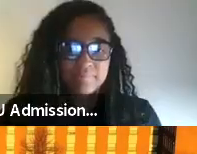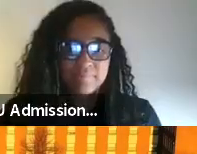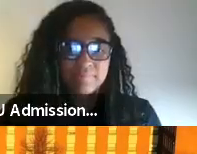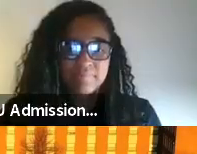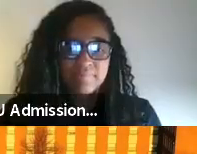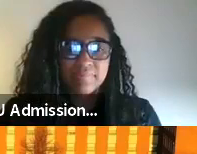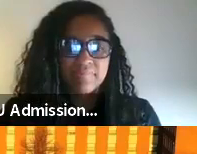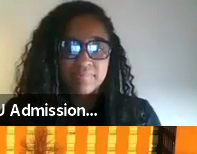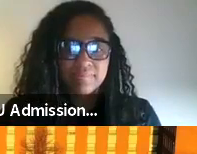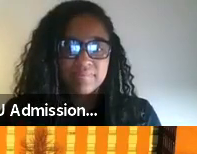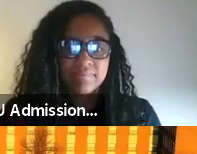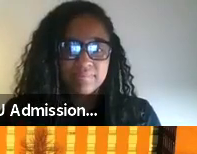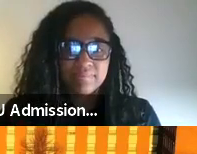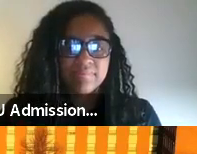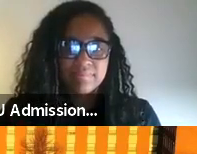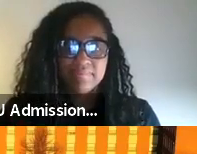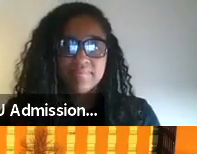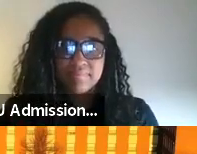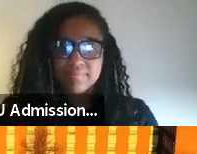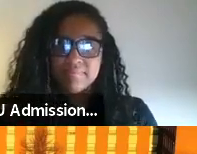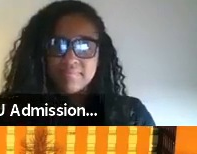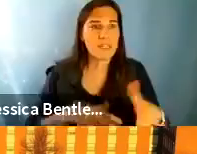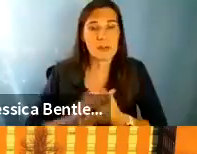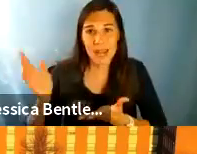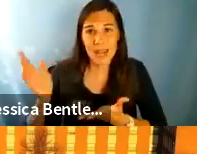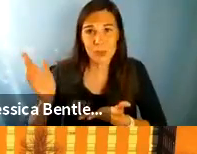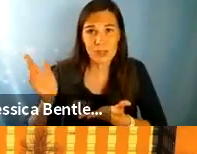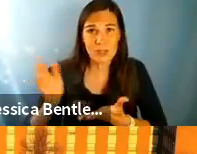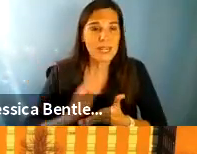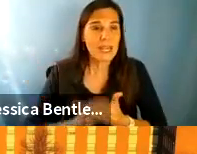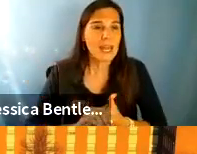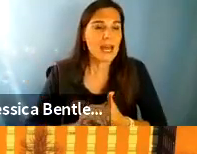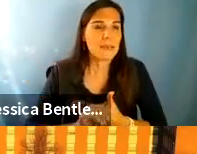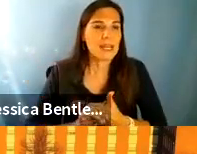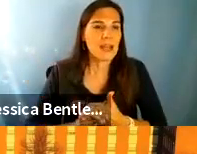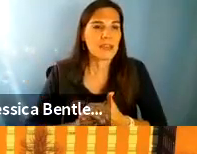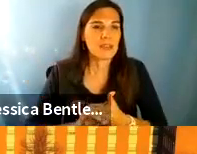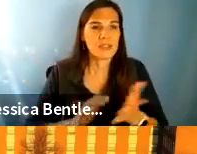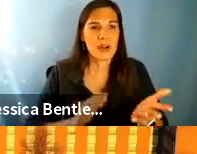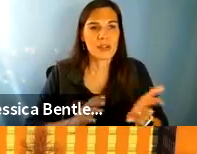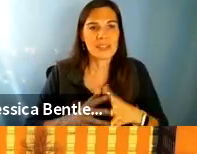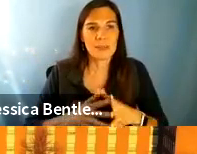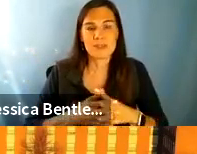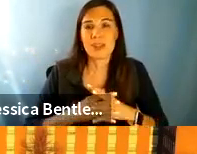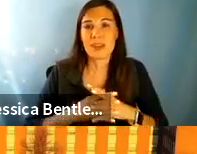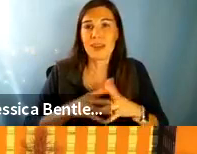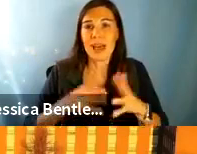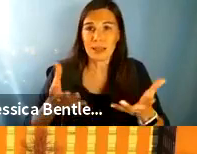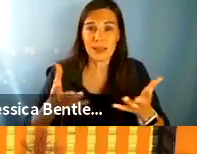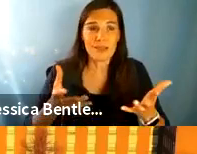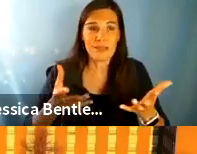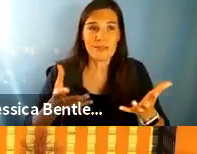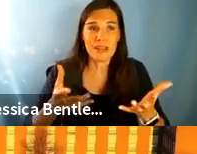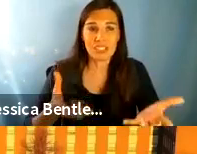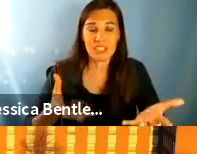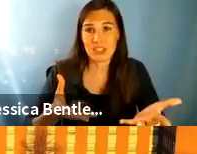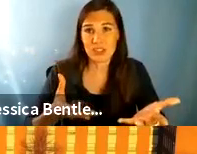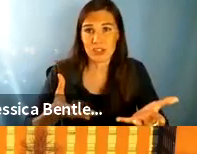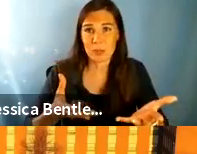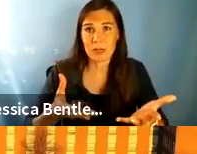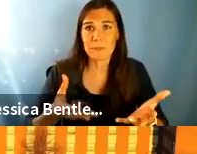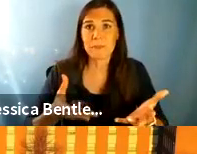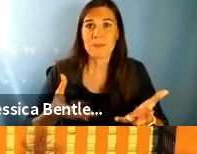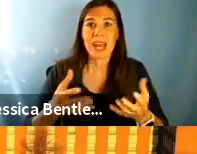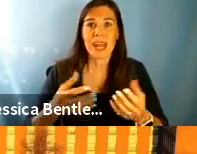in elementary, middle school, high school, vocational, VOTEC school. Those are all examples of